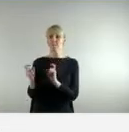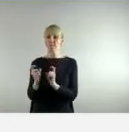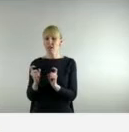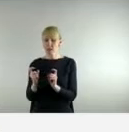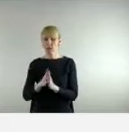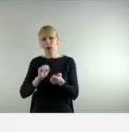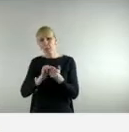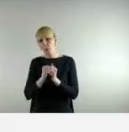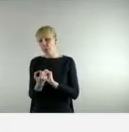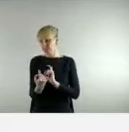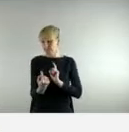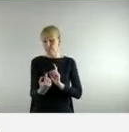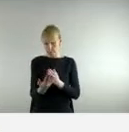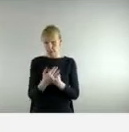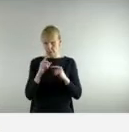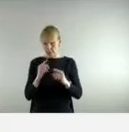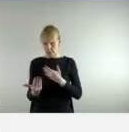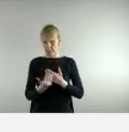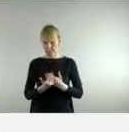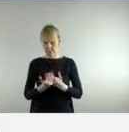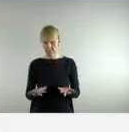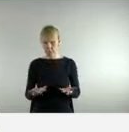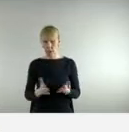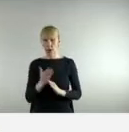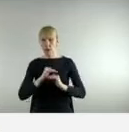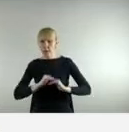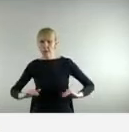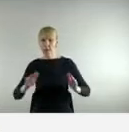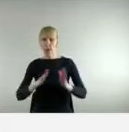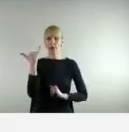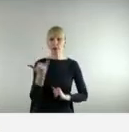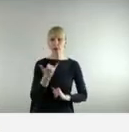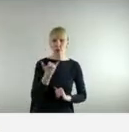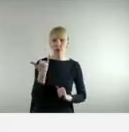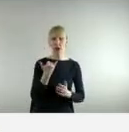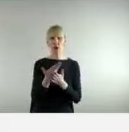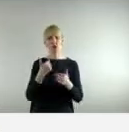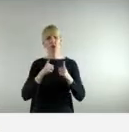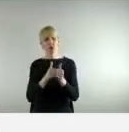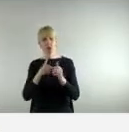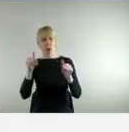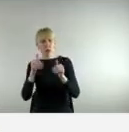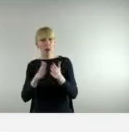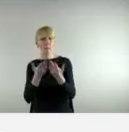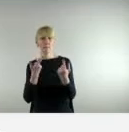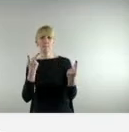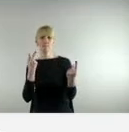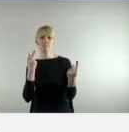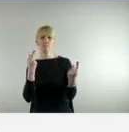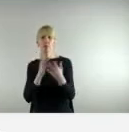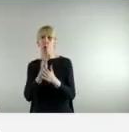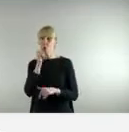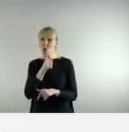Equality, the task should be solved as similar as possible to daily organization. And when it comes to coordination,